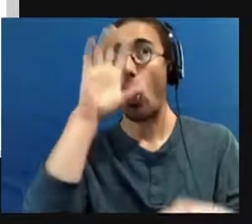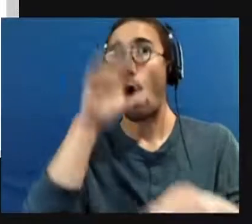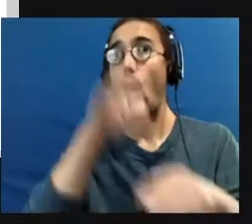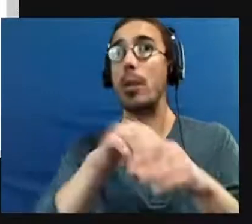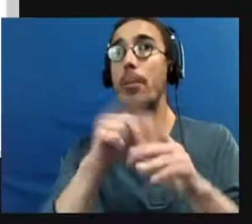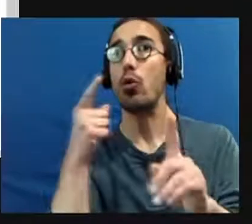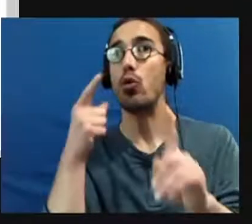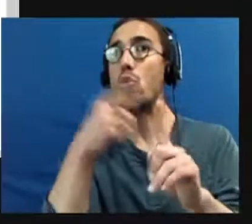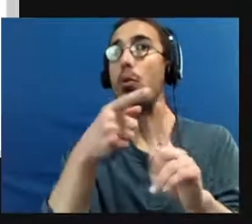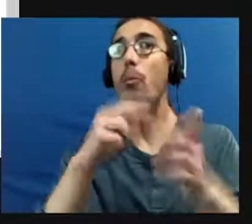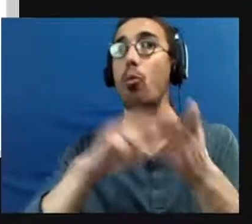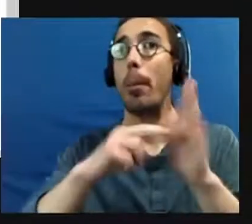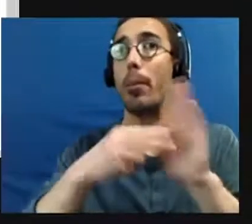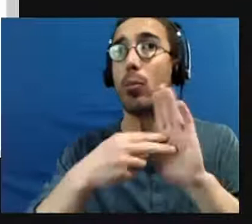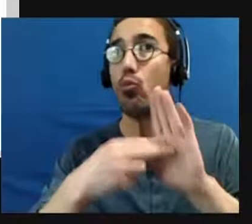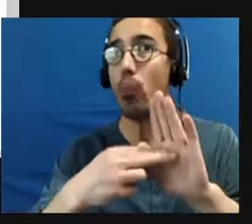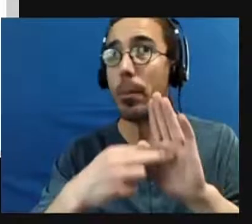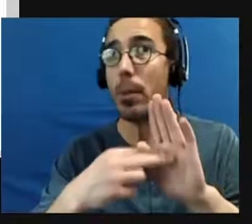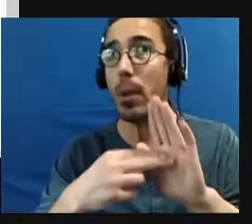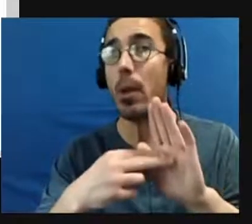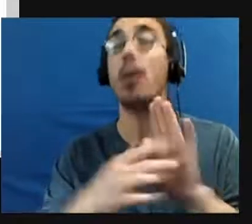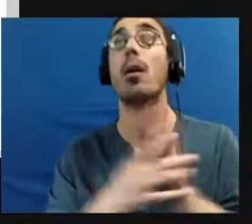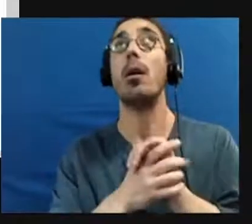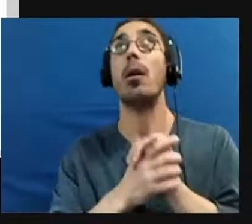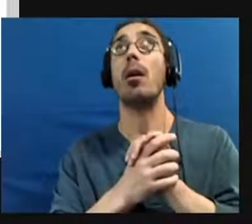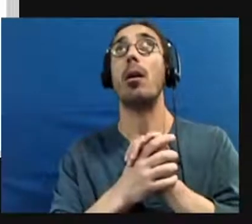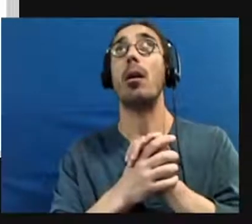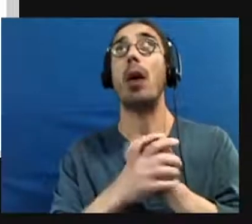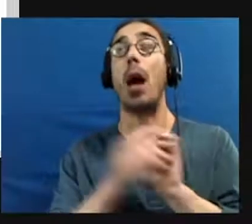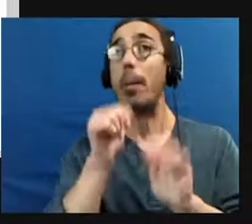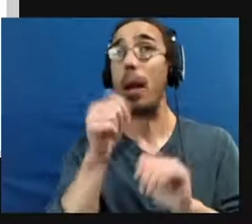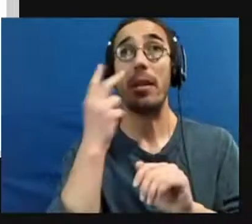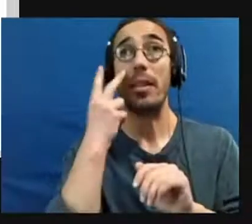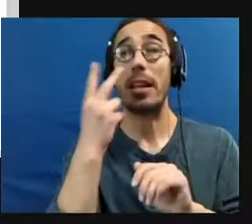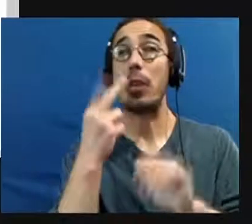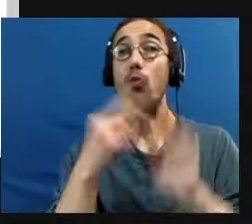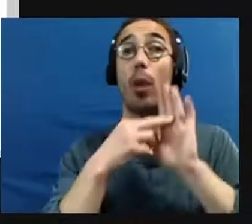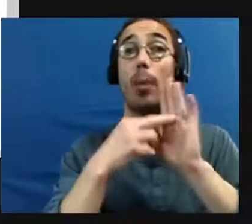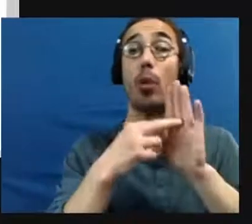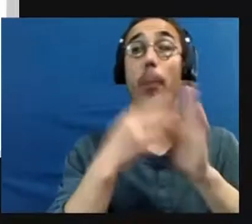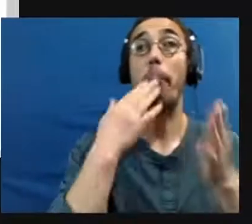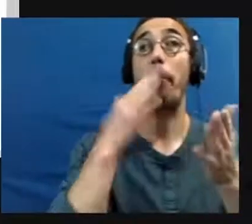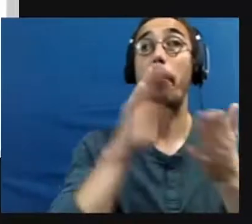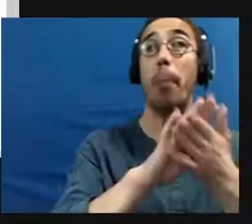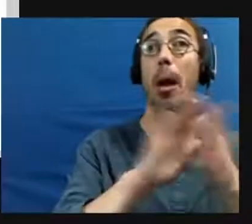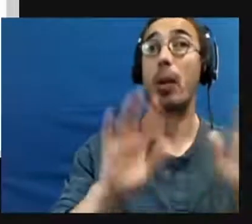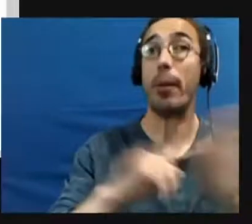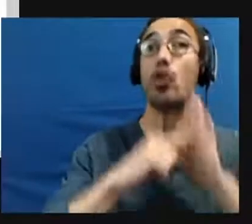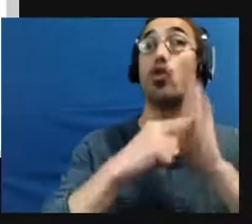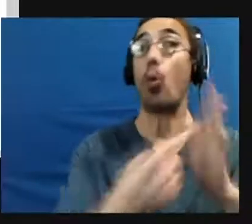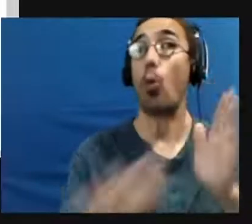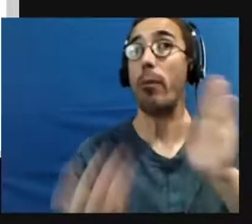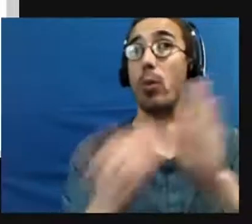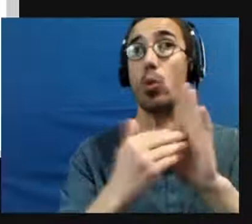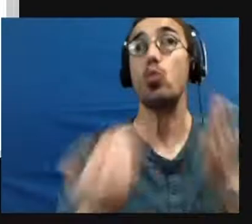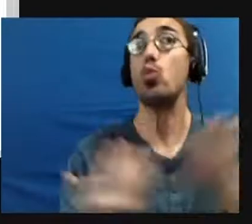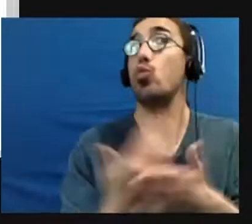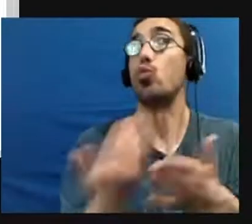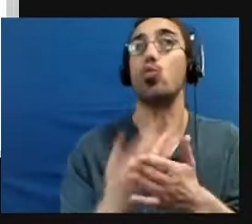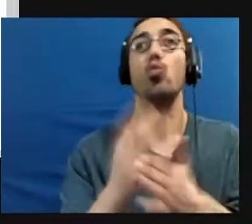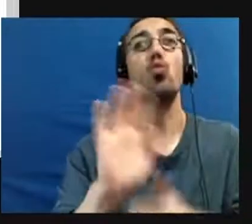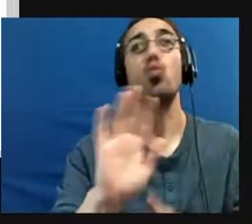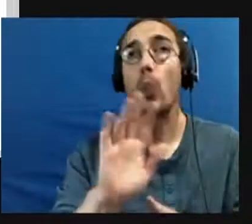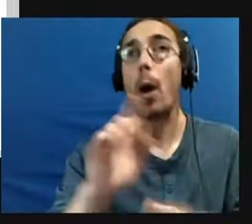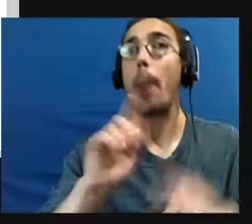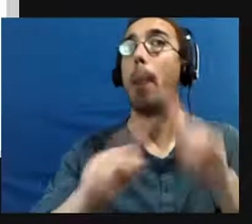current representations are holistically bad and we have to start over from scratch. But I am saying that most TV shows right